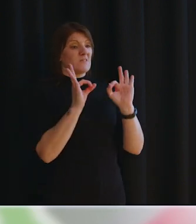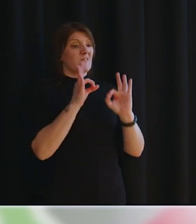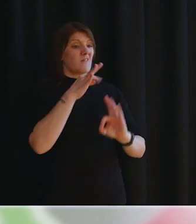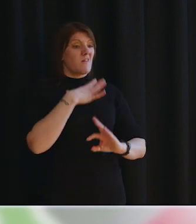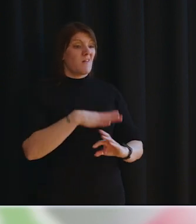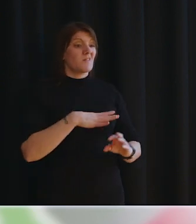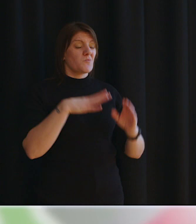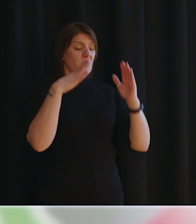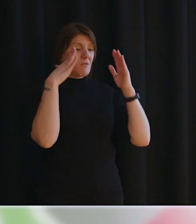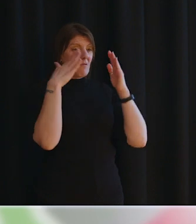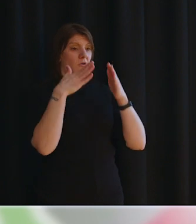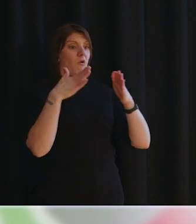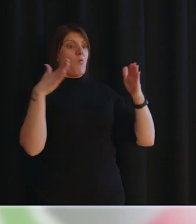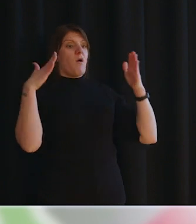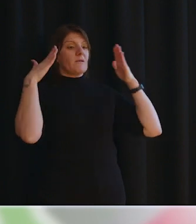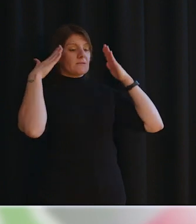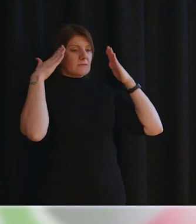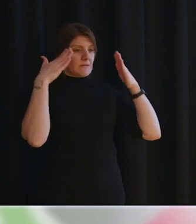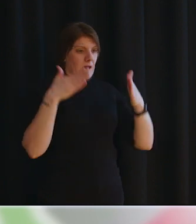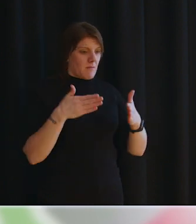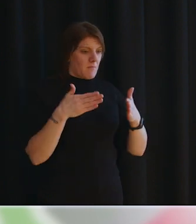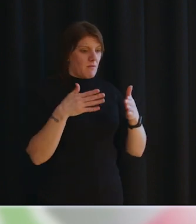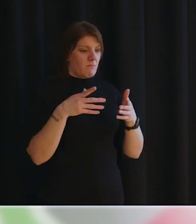might have a